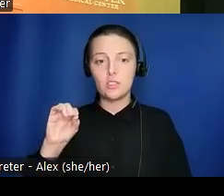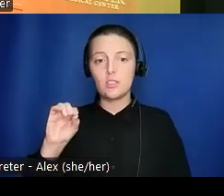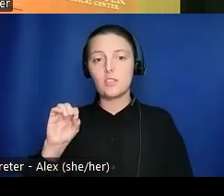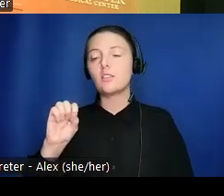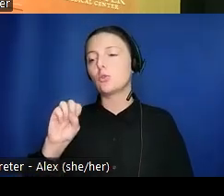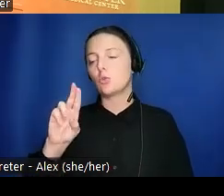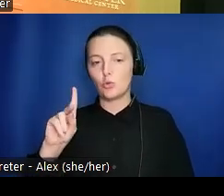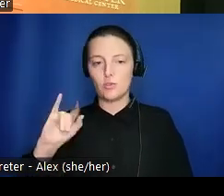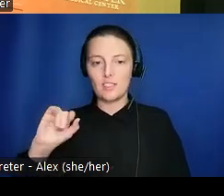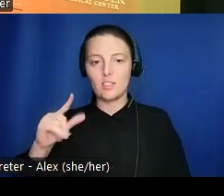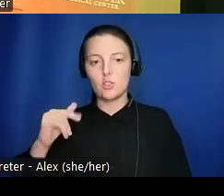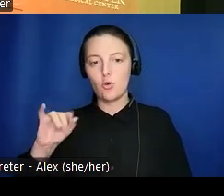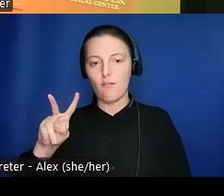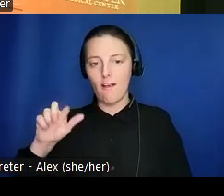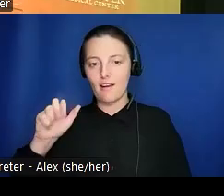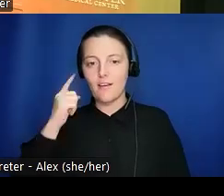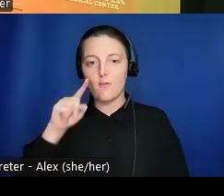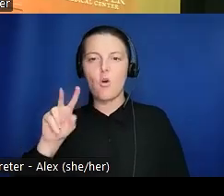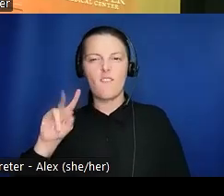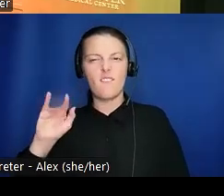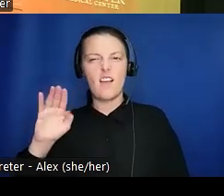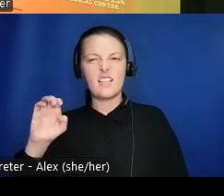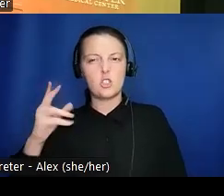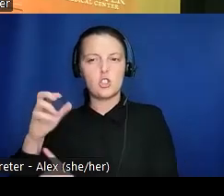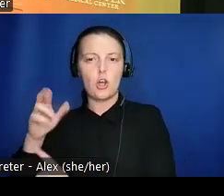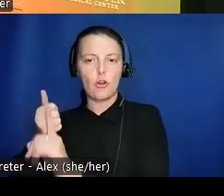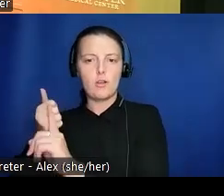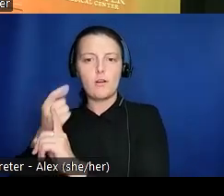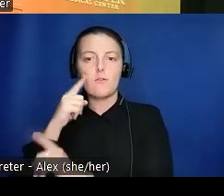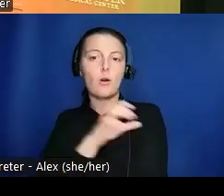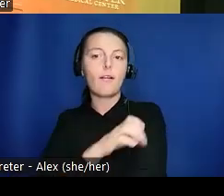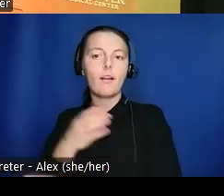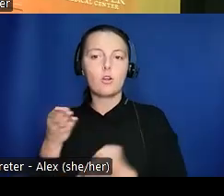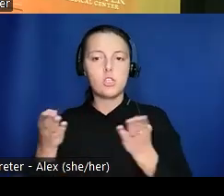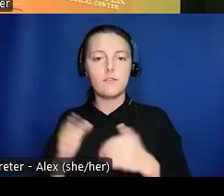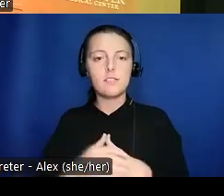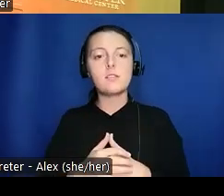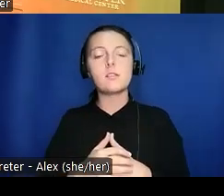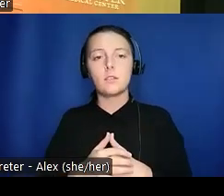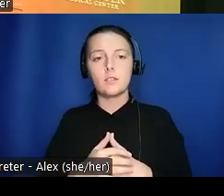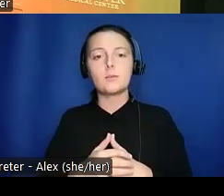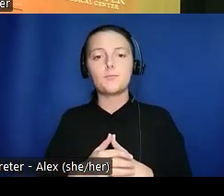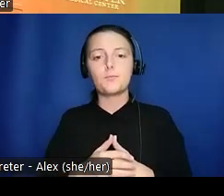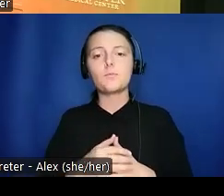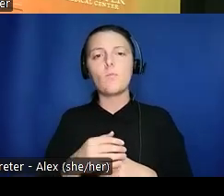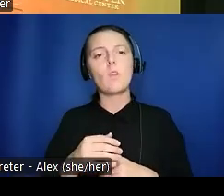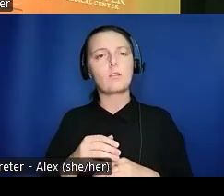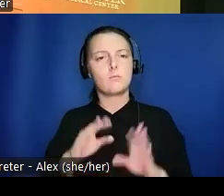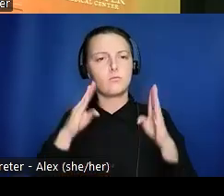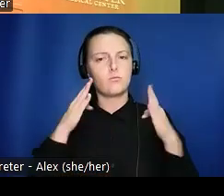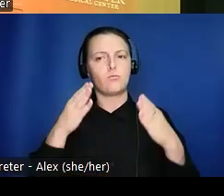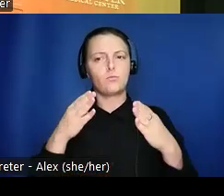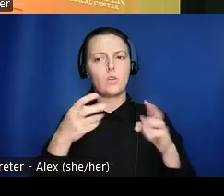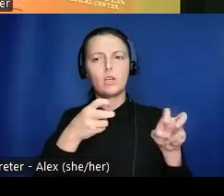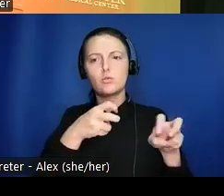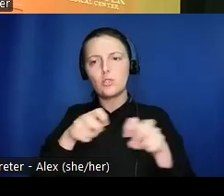besides recruitment, we are really looking to transition to more of a specialized units, more focused